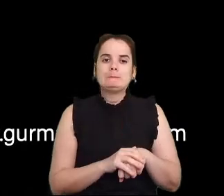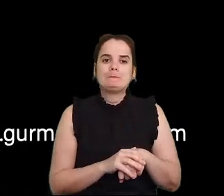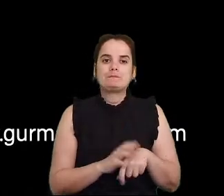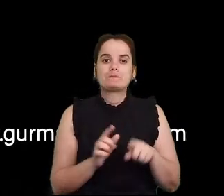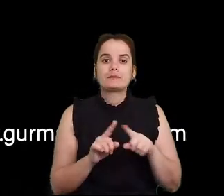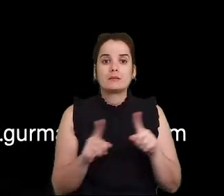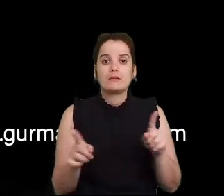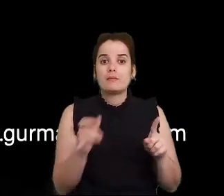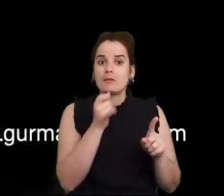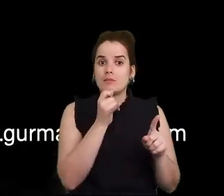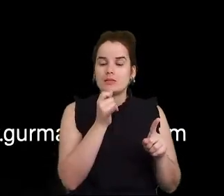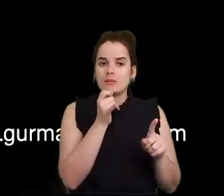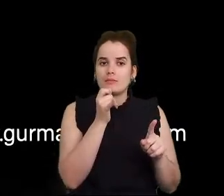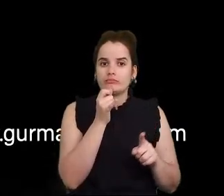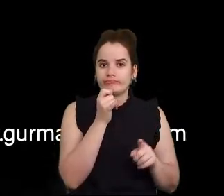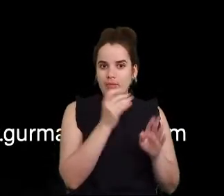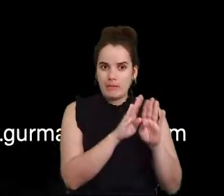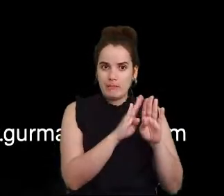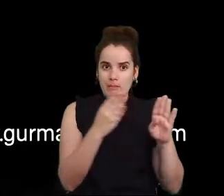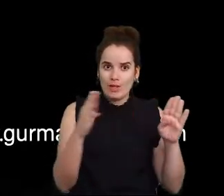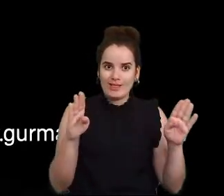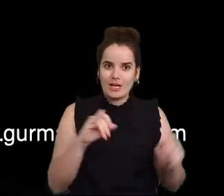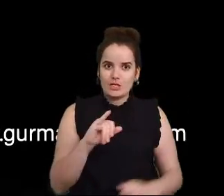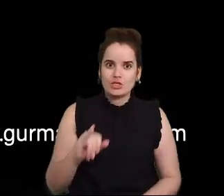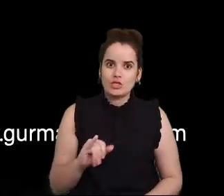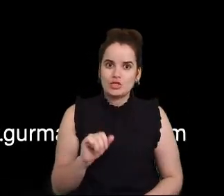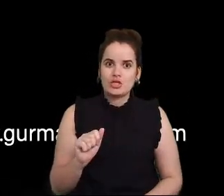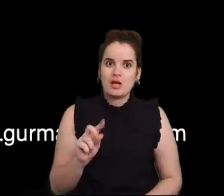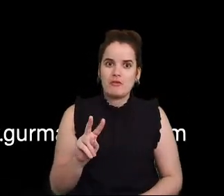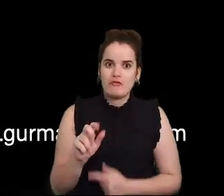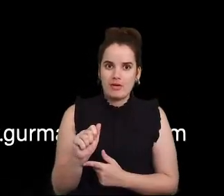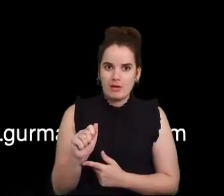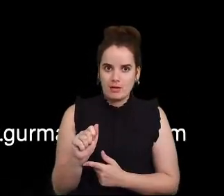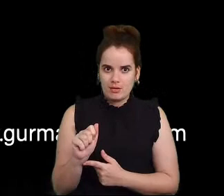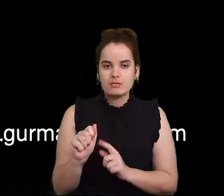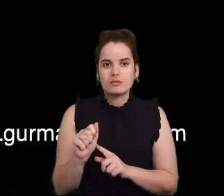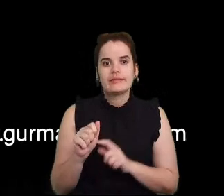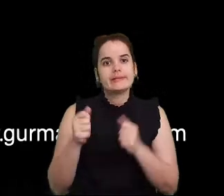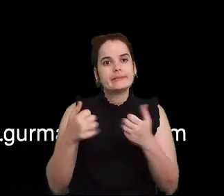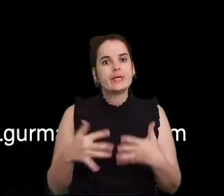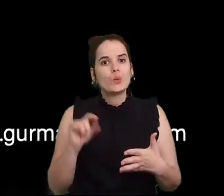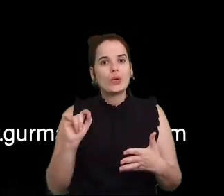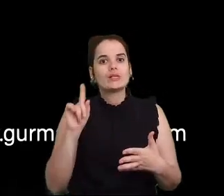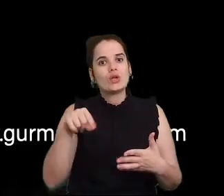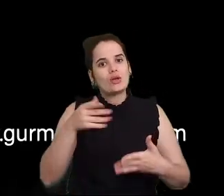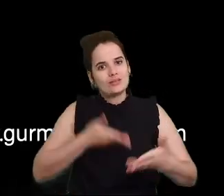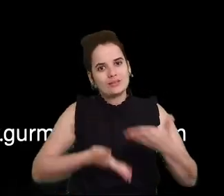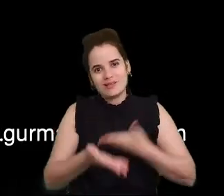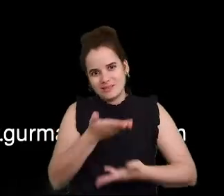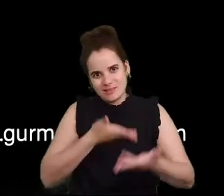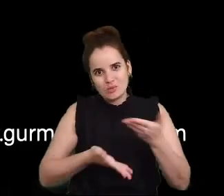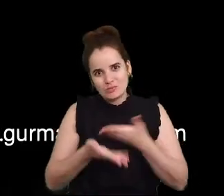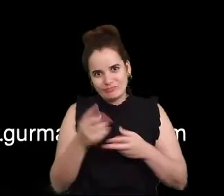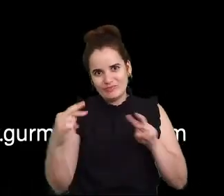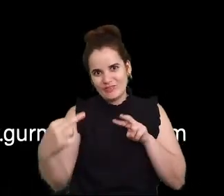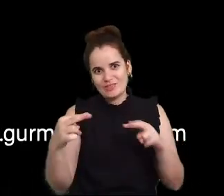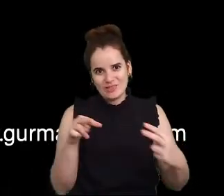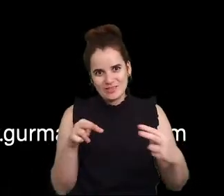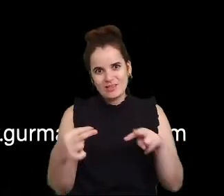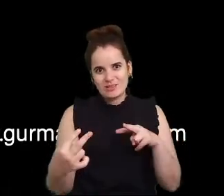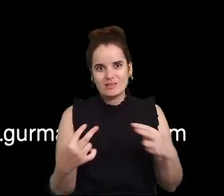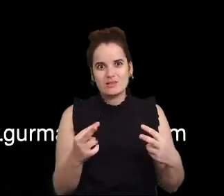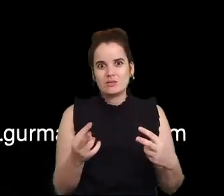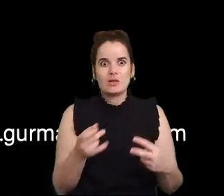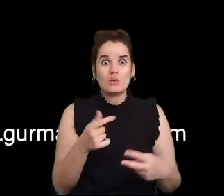like interactive visualizations on the web. So there wasn't a lot that you could do 7-8 years ago without D3 in terms